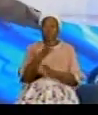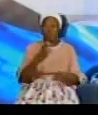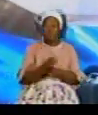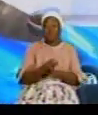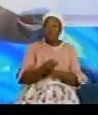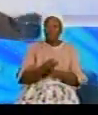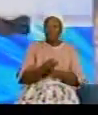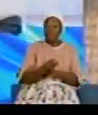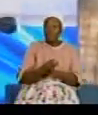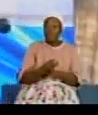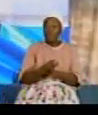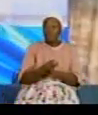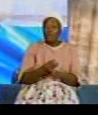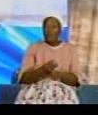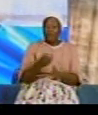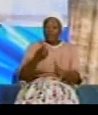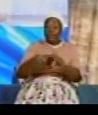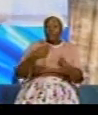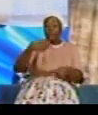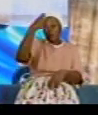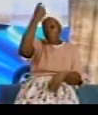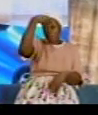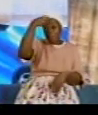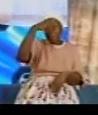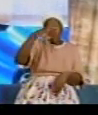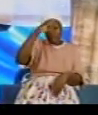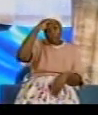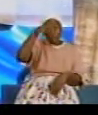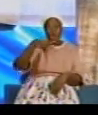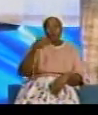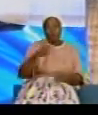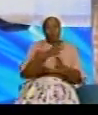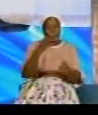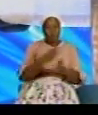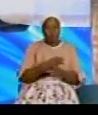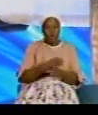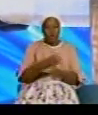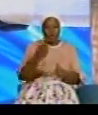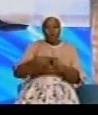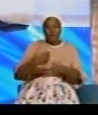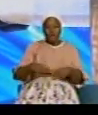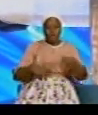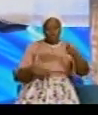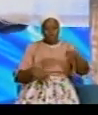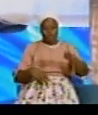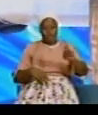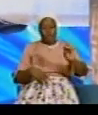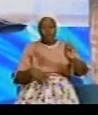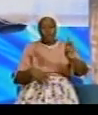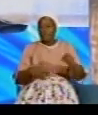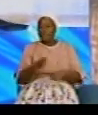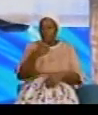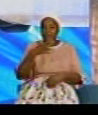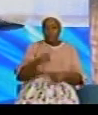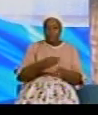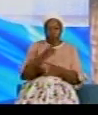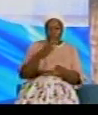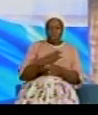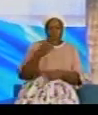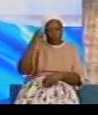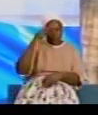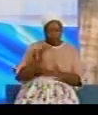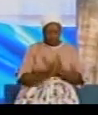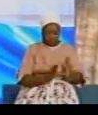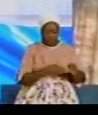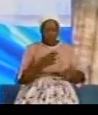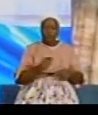the wise men of the world, from the proverbs of the world, from the precepts of the world,